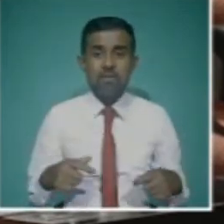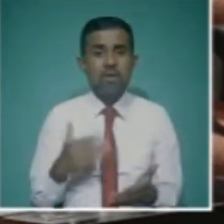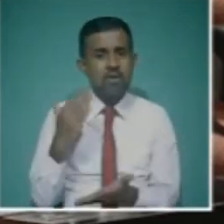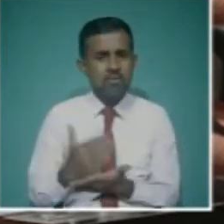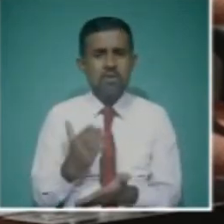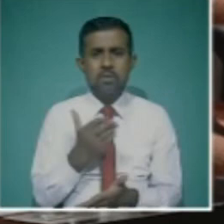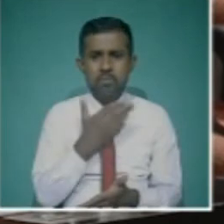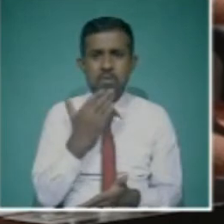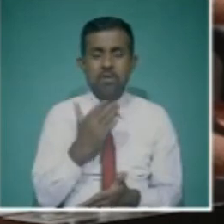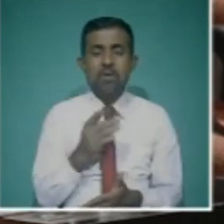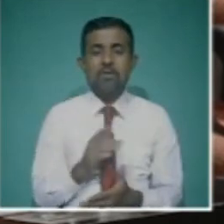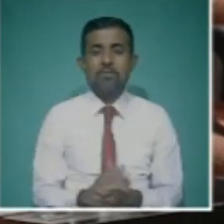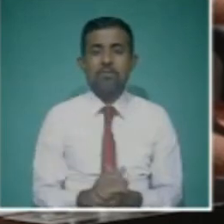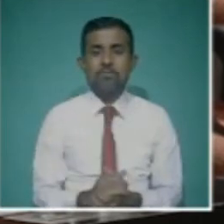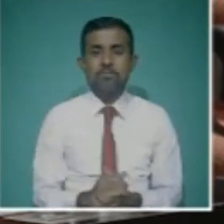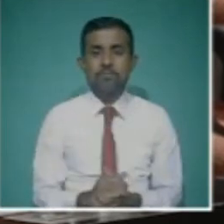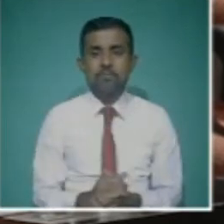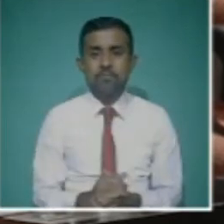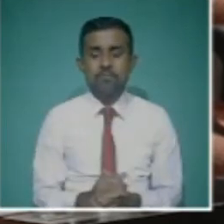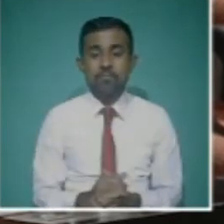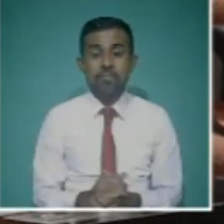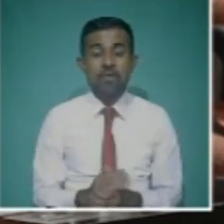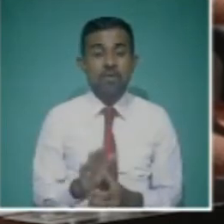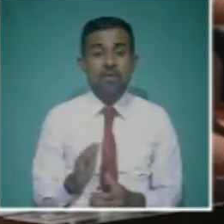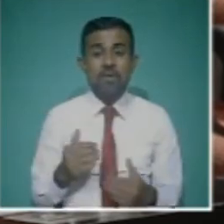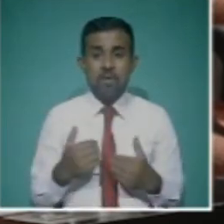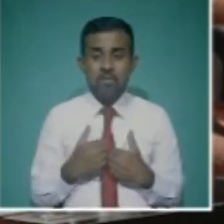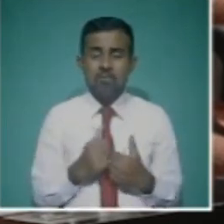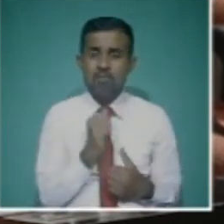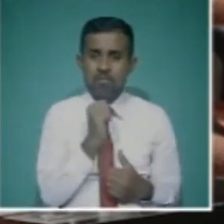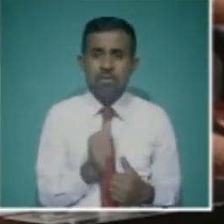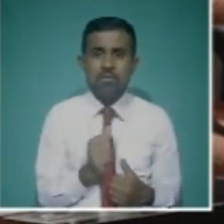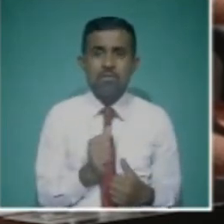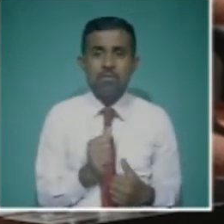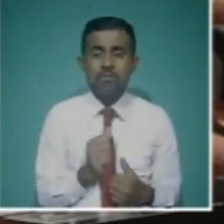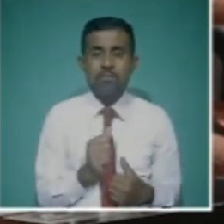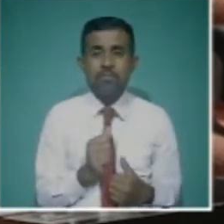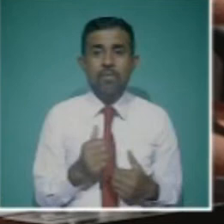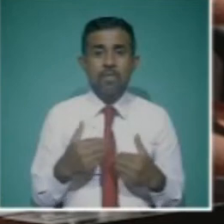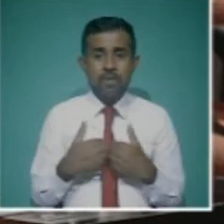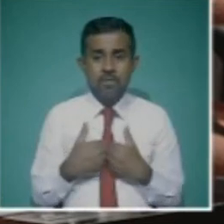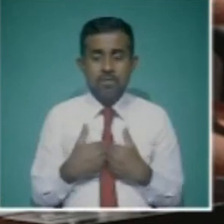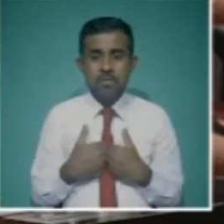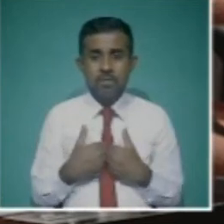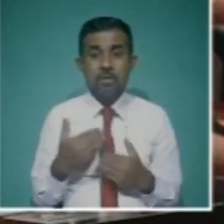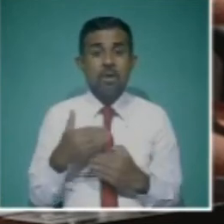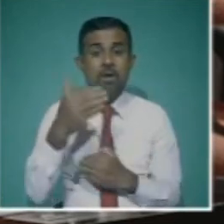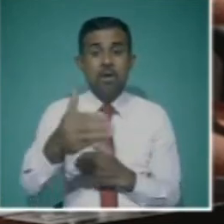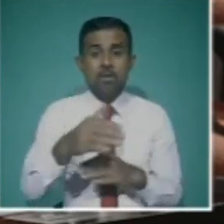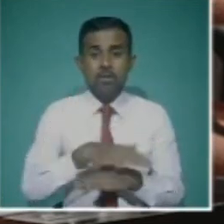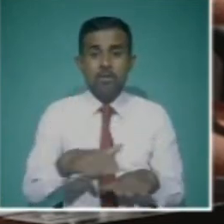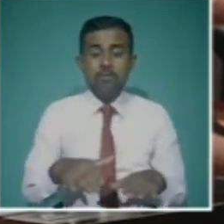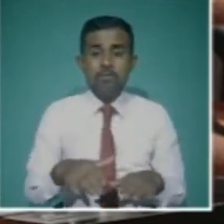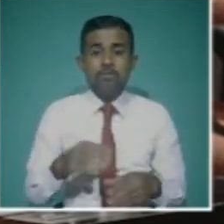And it is only through that we can actually invest in the future of our generations to come and our health,